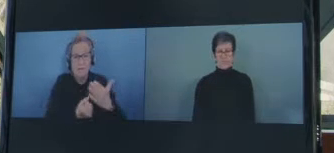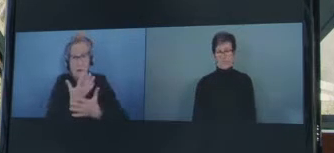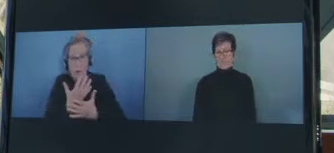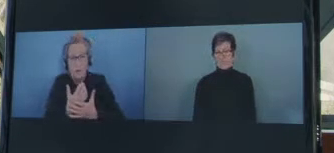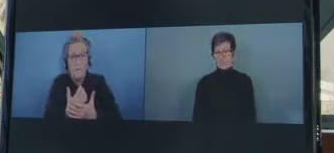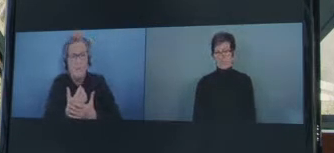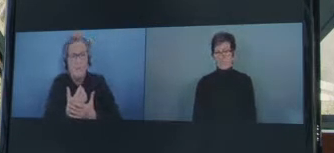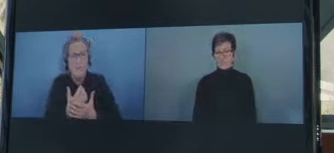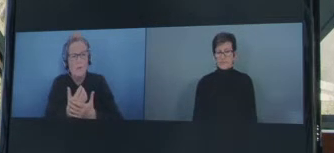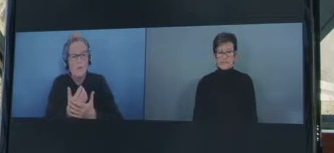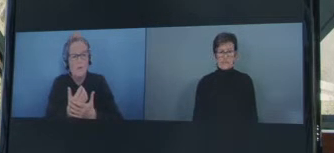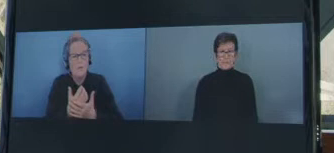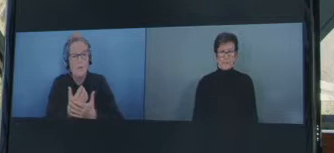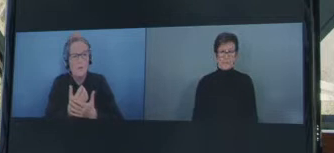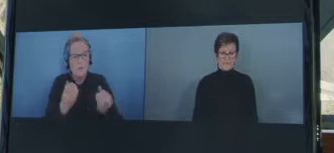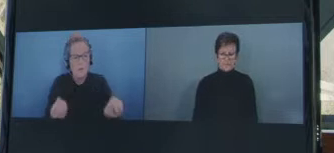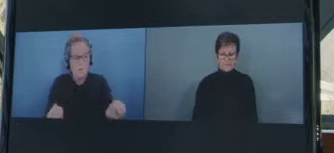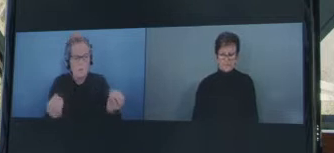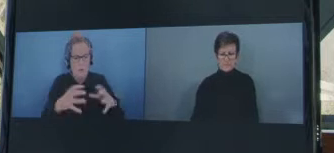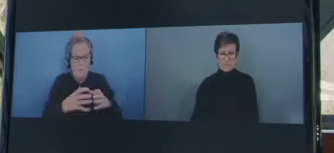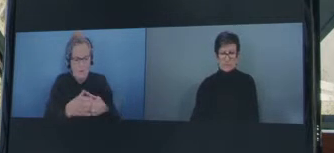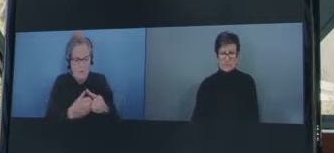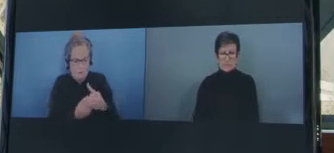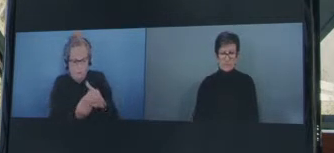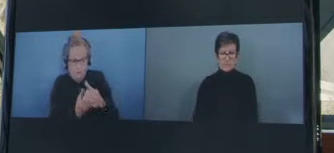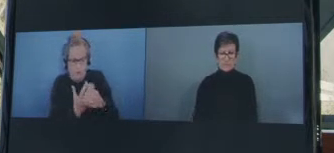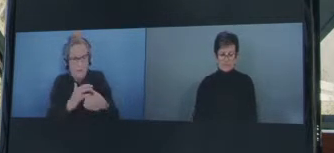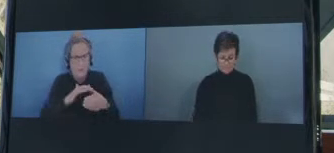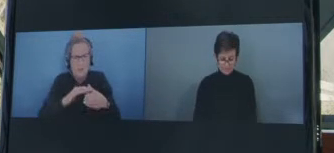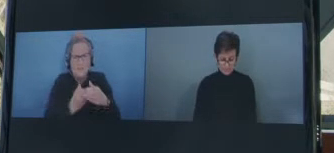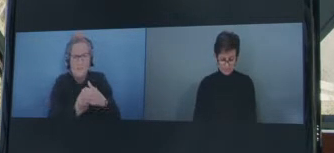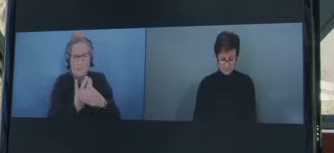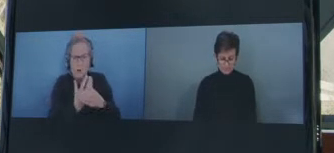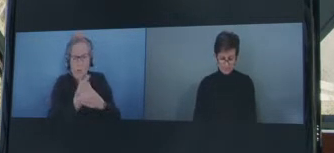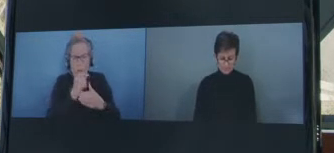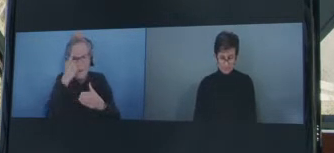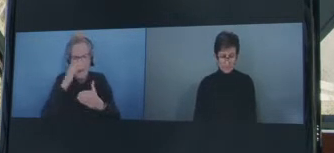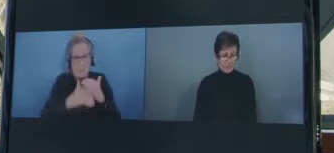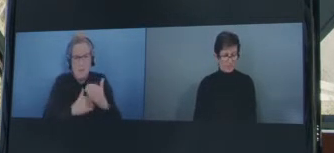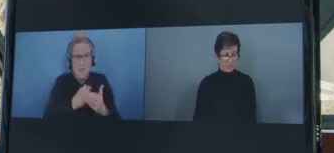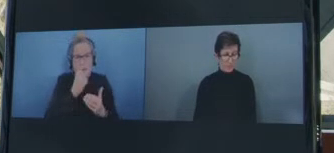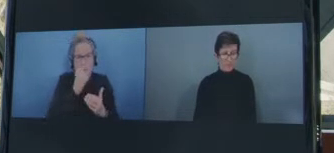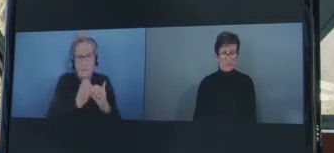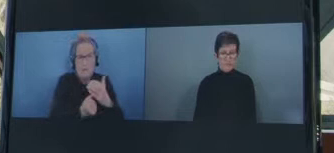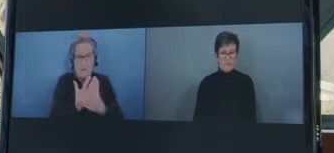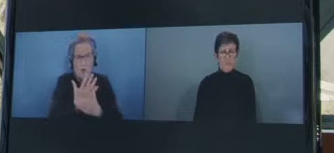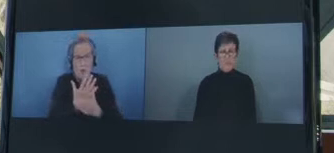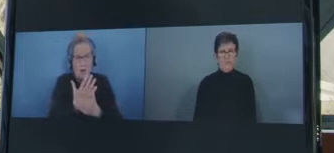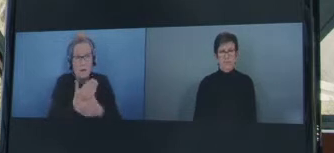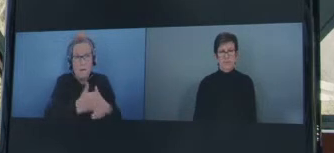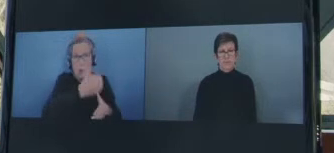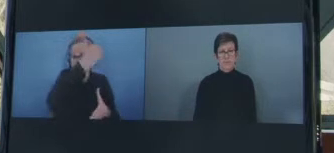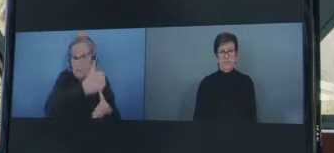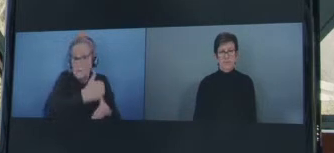bringing them together so that growth happens just on the surface. And you can think about the possibilities of that for growing walls where you don't